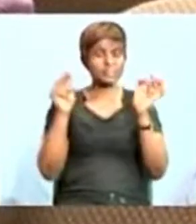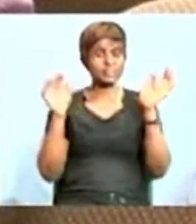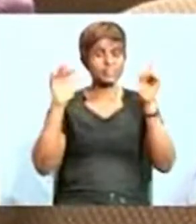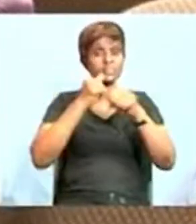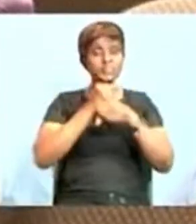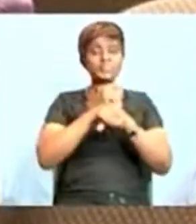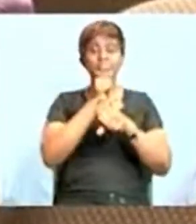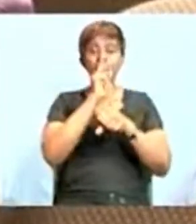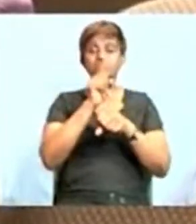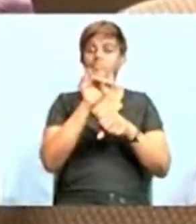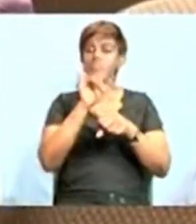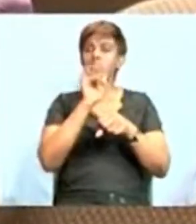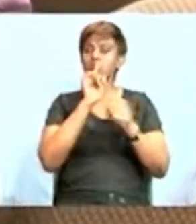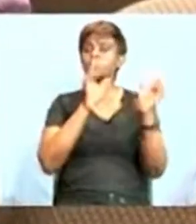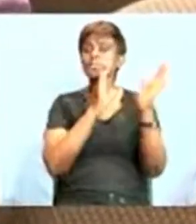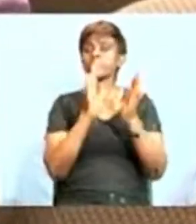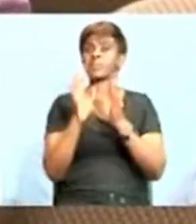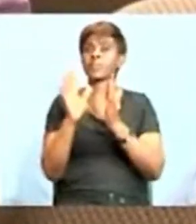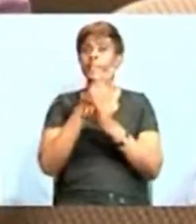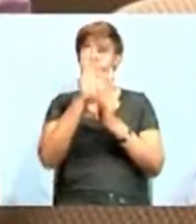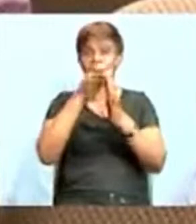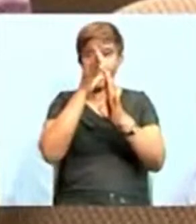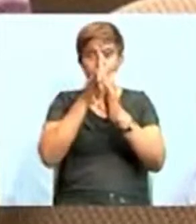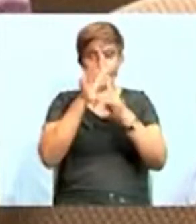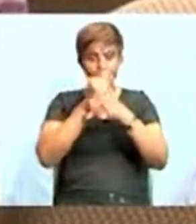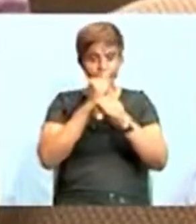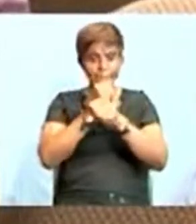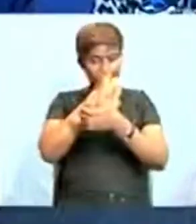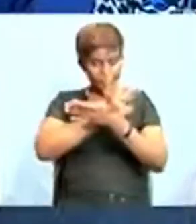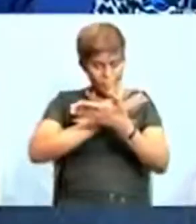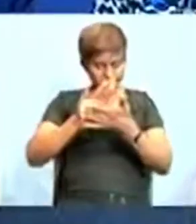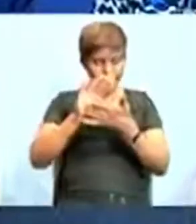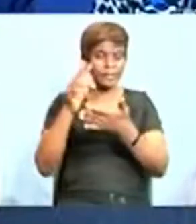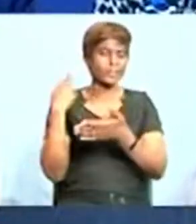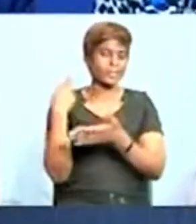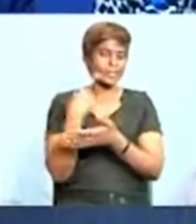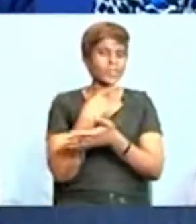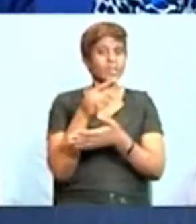the aforementioned measures aimed at creating a clean parliament